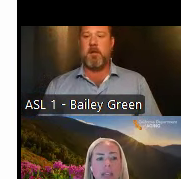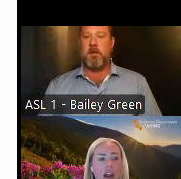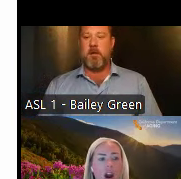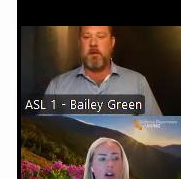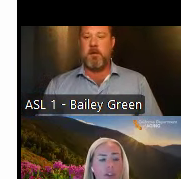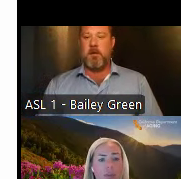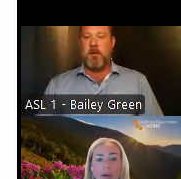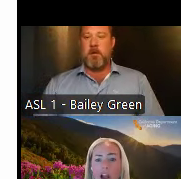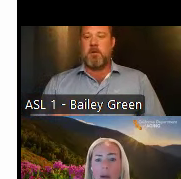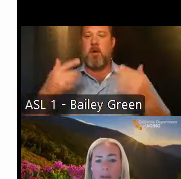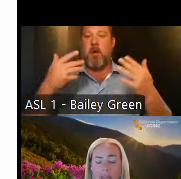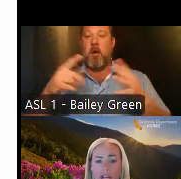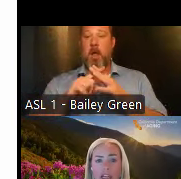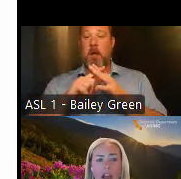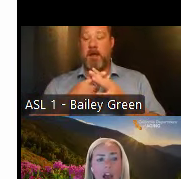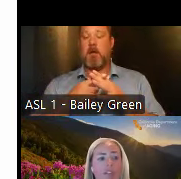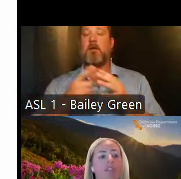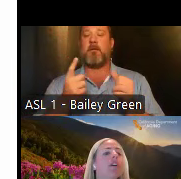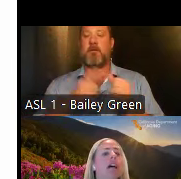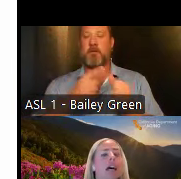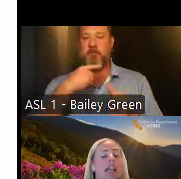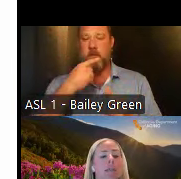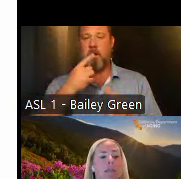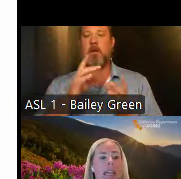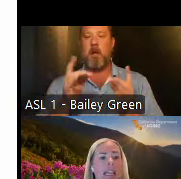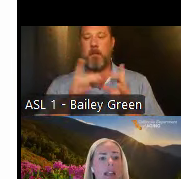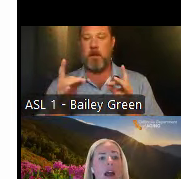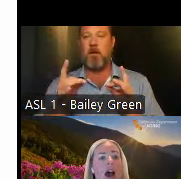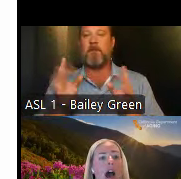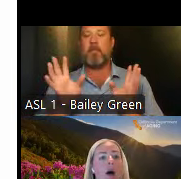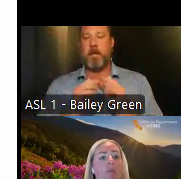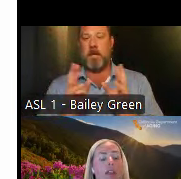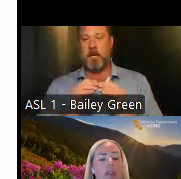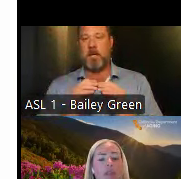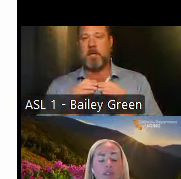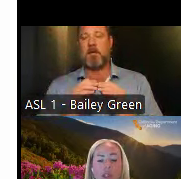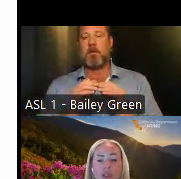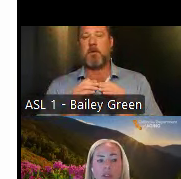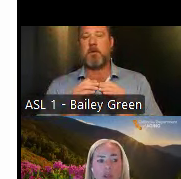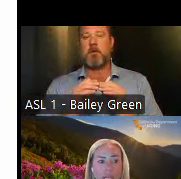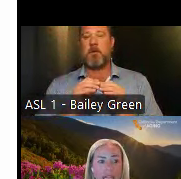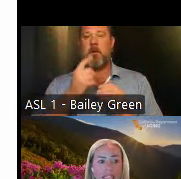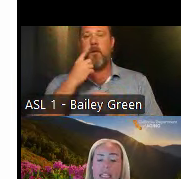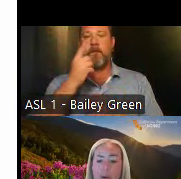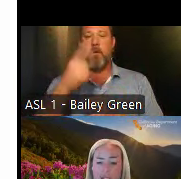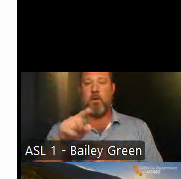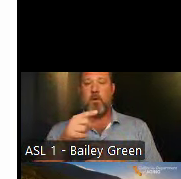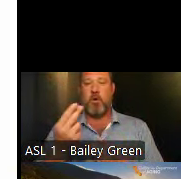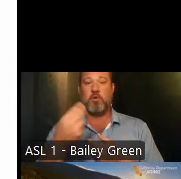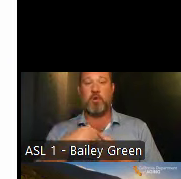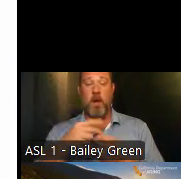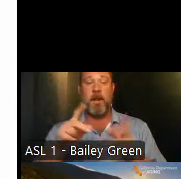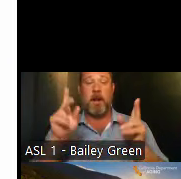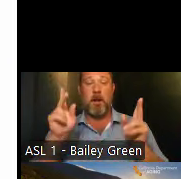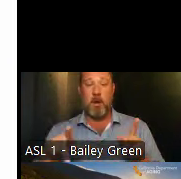So let's begin our first public comment period of the meeting. For those of you joining us in